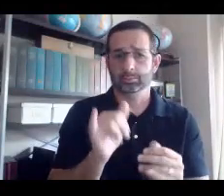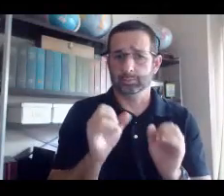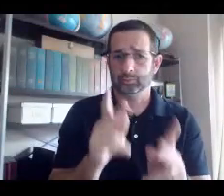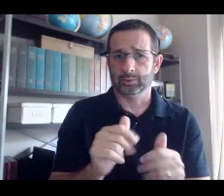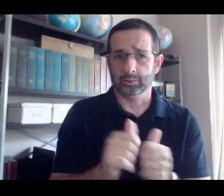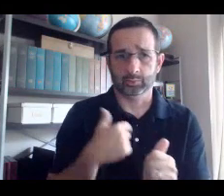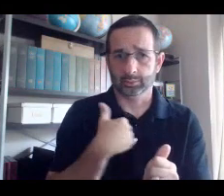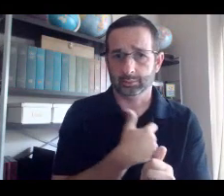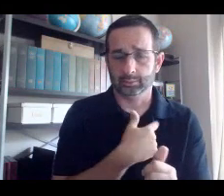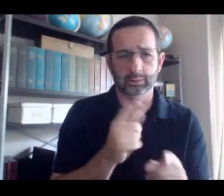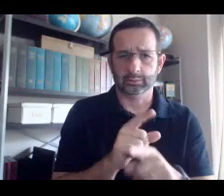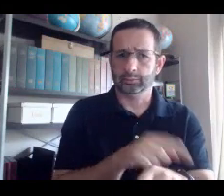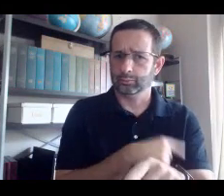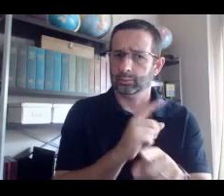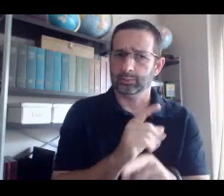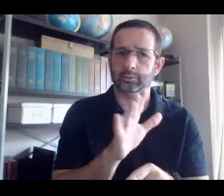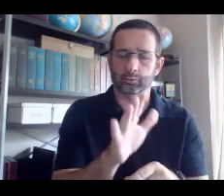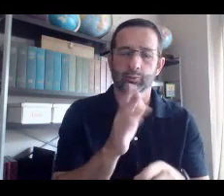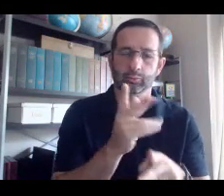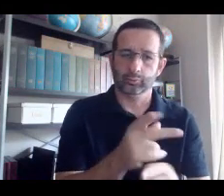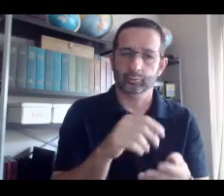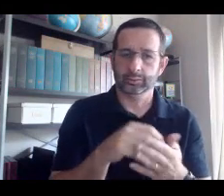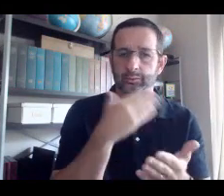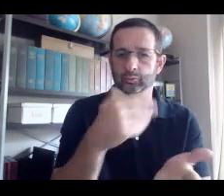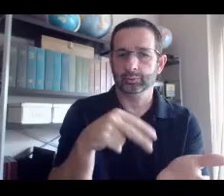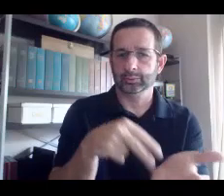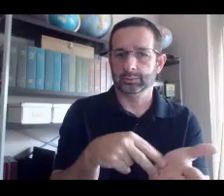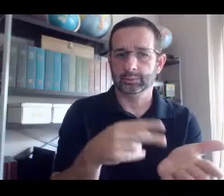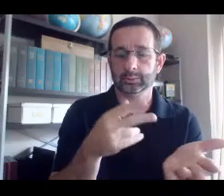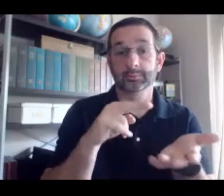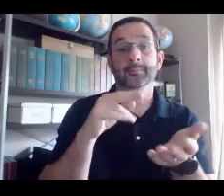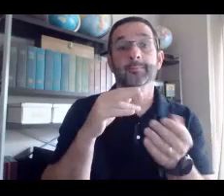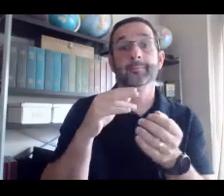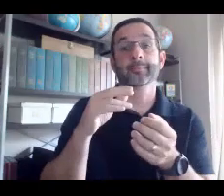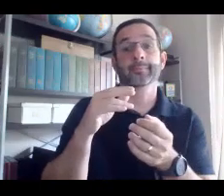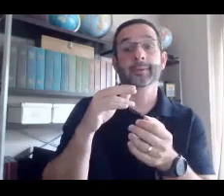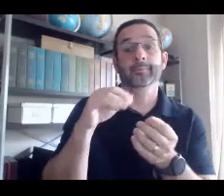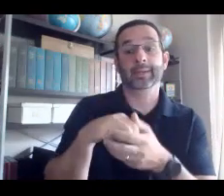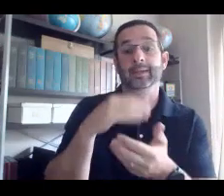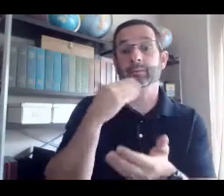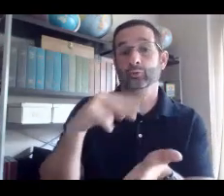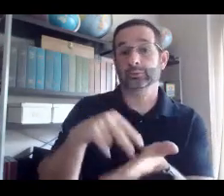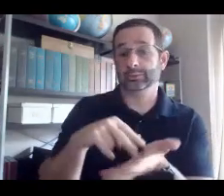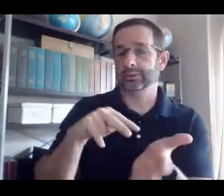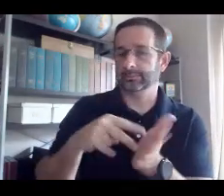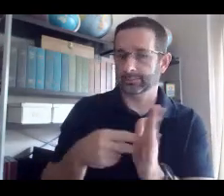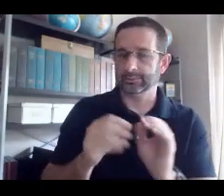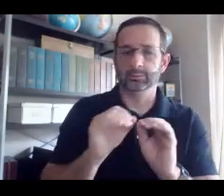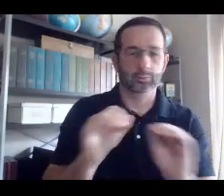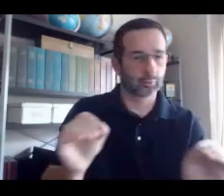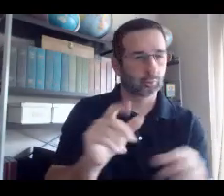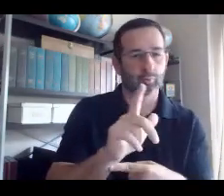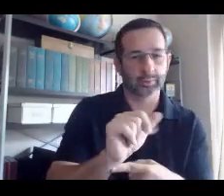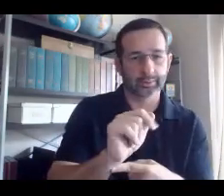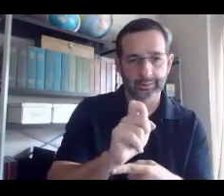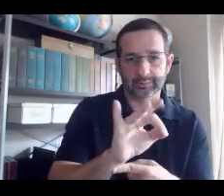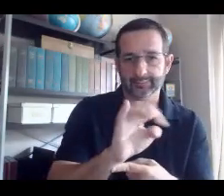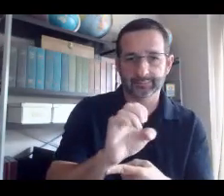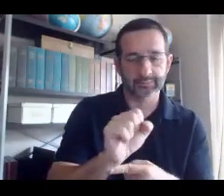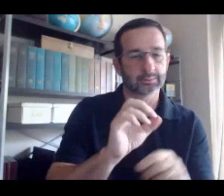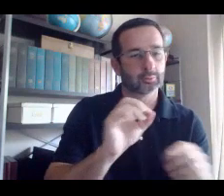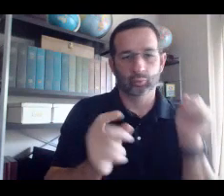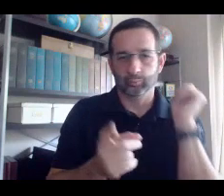forbearance status, and that is also okay with us as long as your loan is still in good standing. So in good